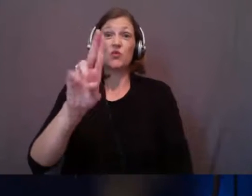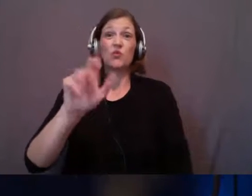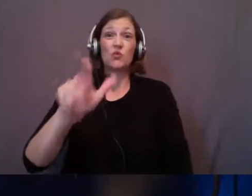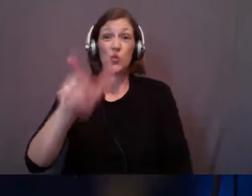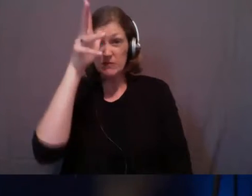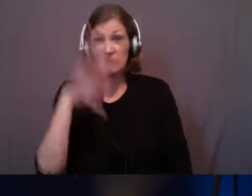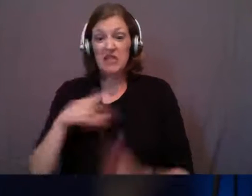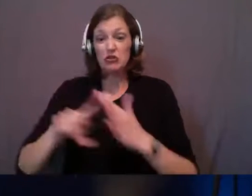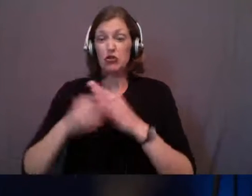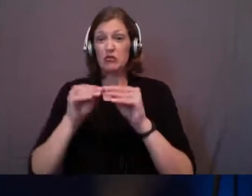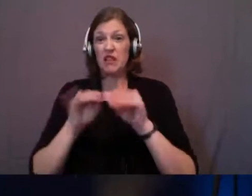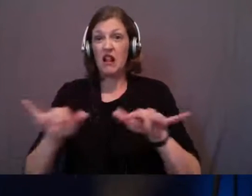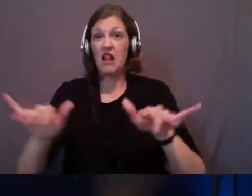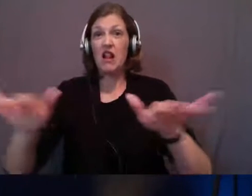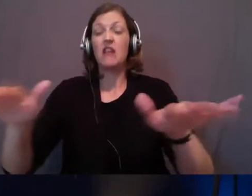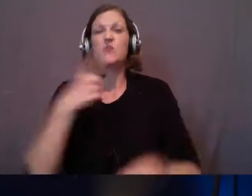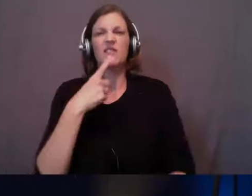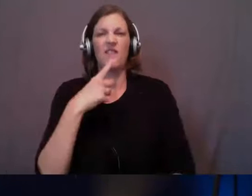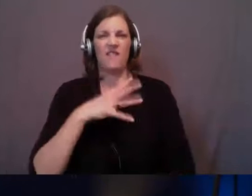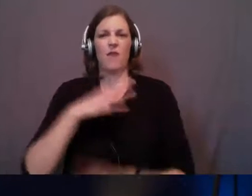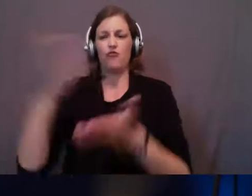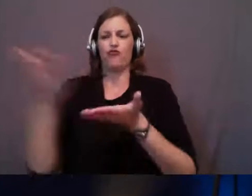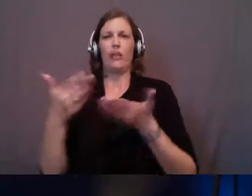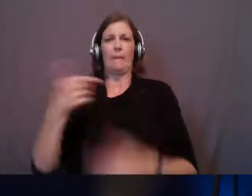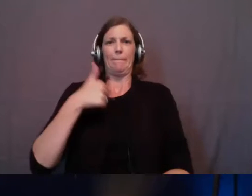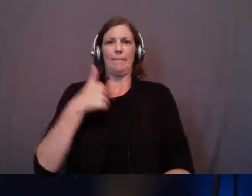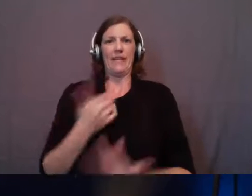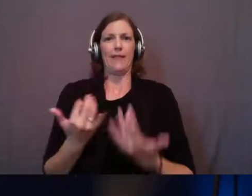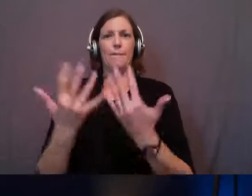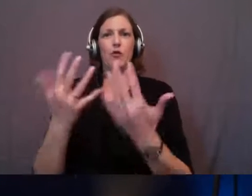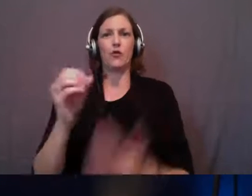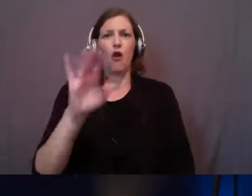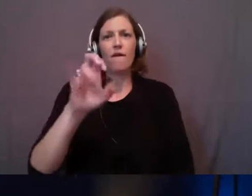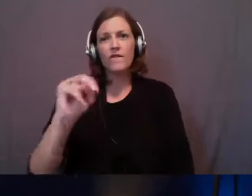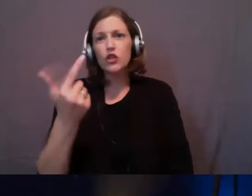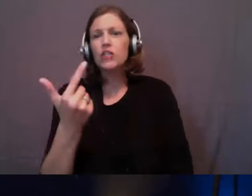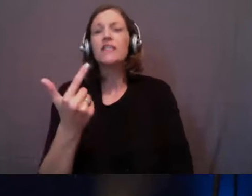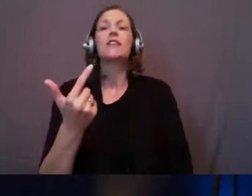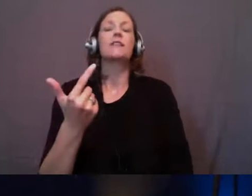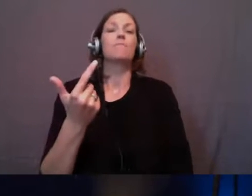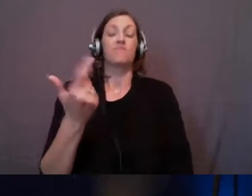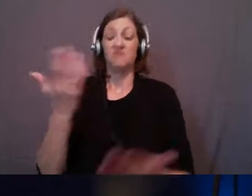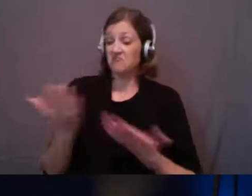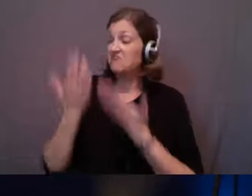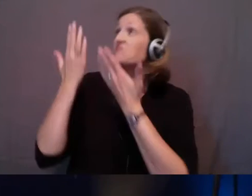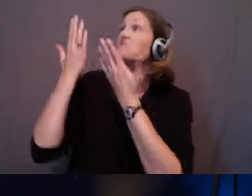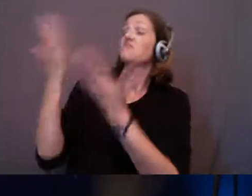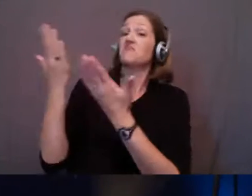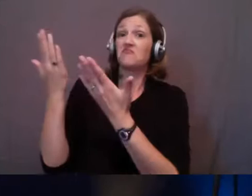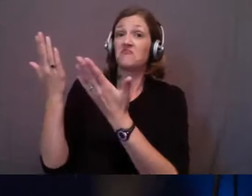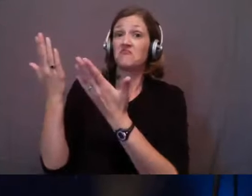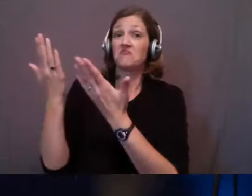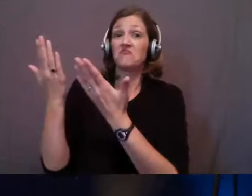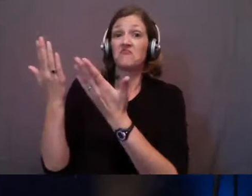he said, bring me the burnt offering and the fellowship offerings. And Saul offered up the burnt offering. Just as